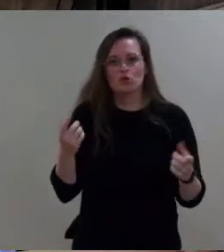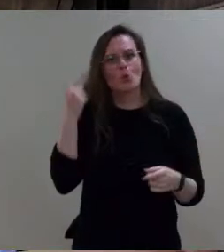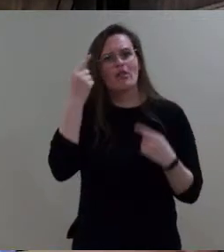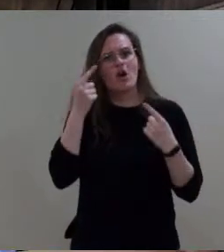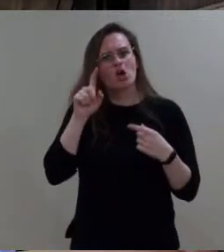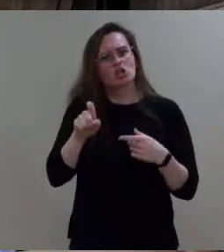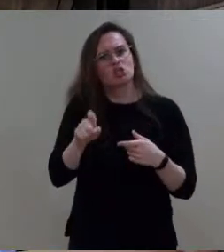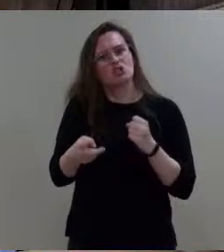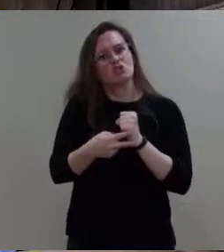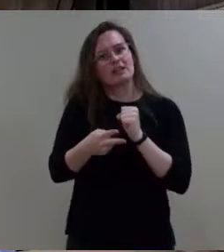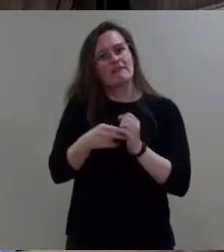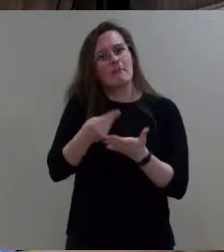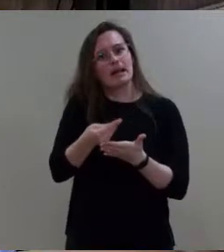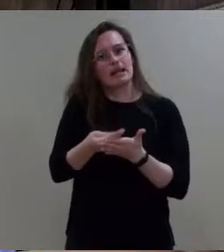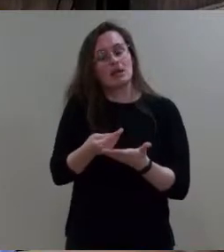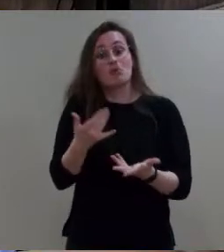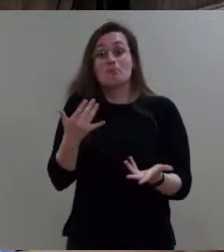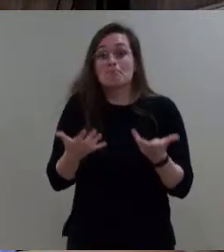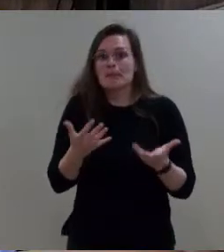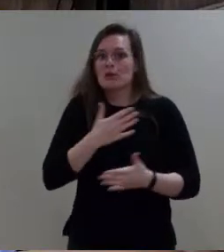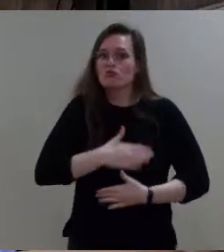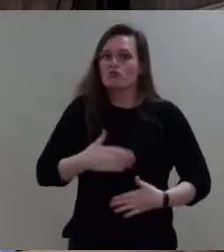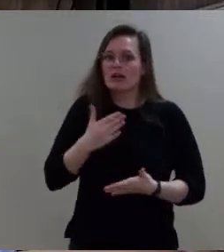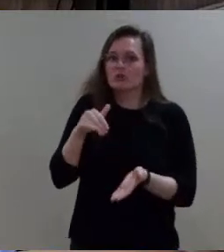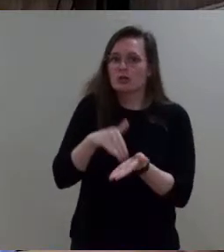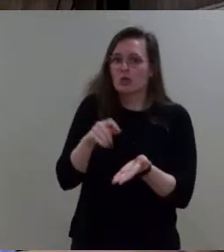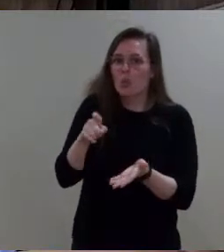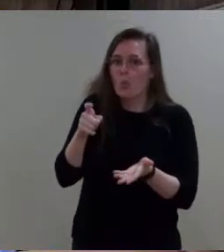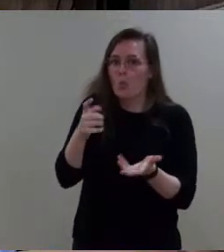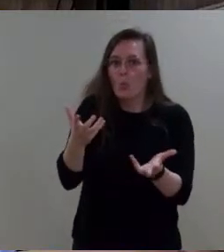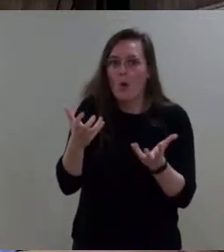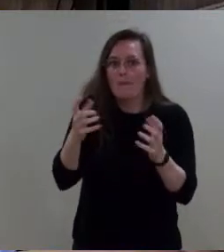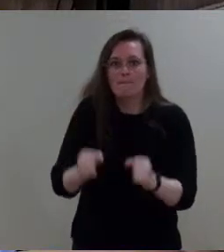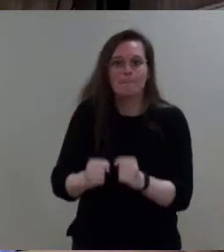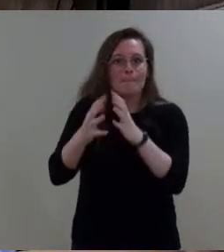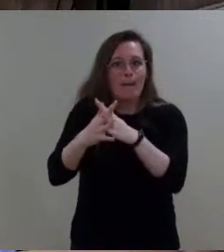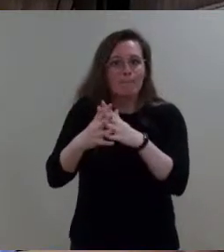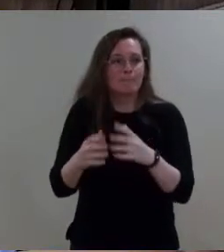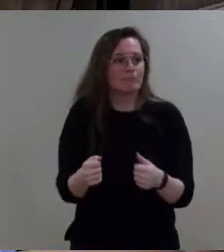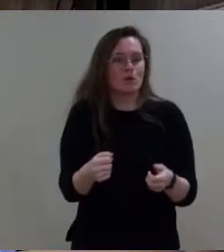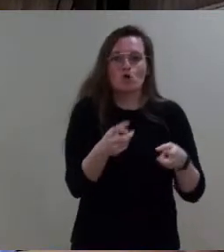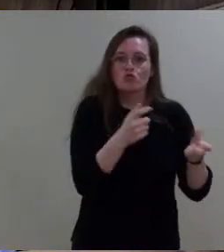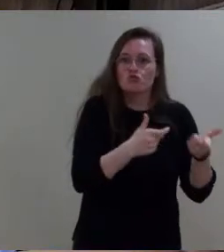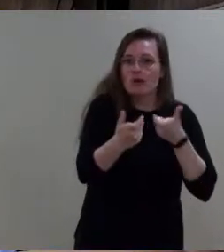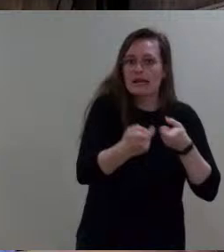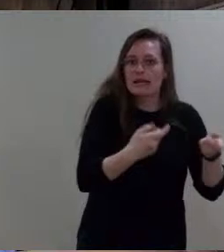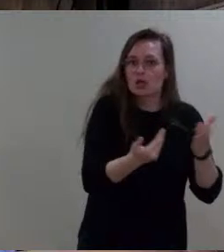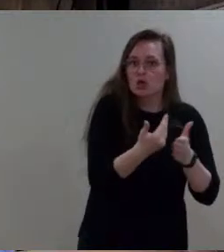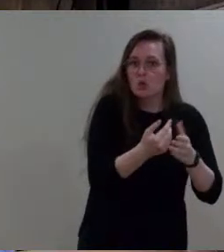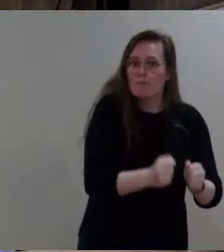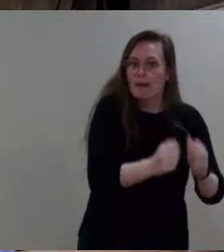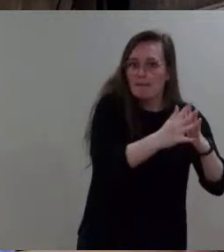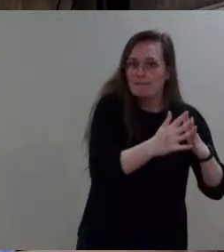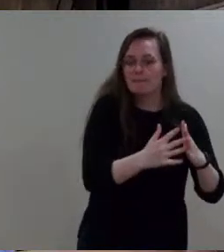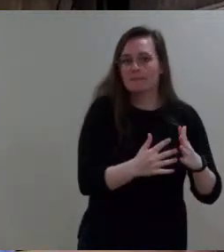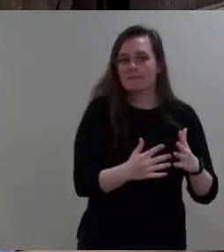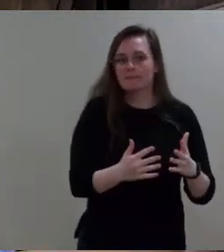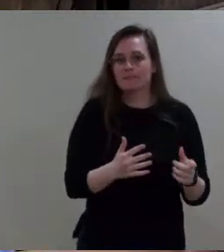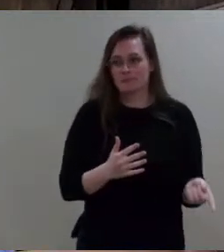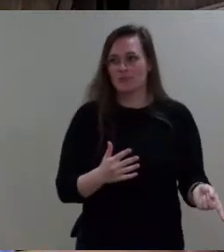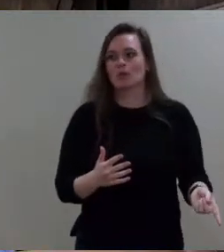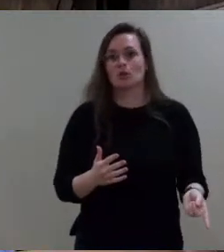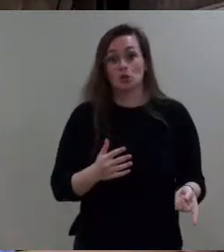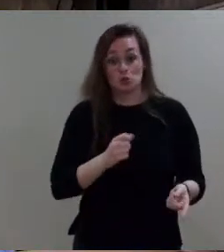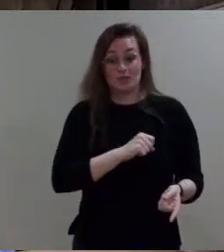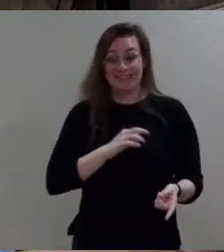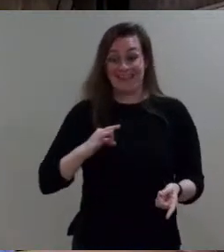recreation center, we might want to rebuild a rink, and so on. And just with the stats that that our staff has